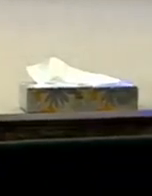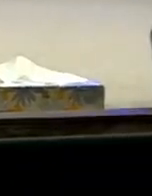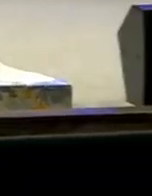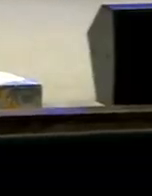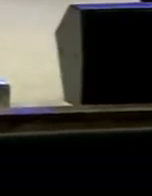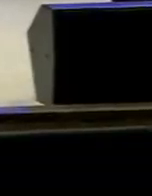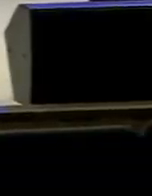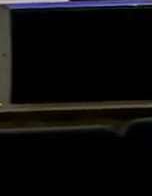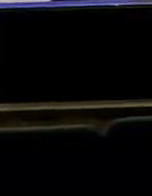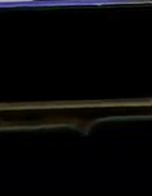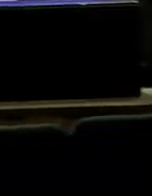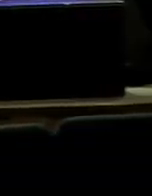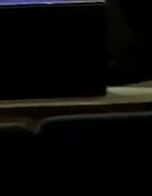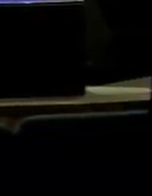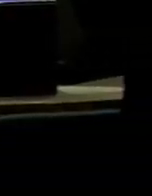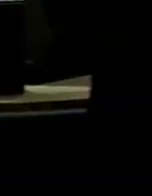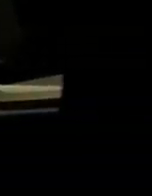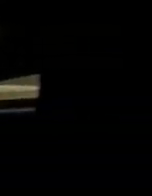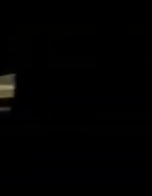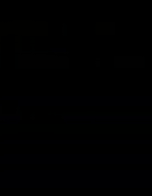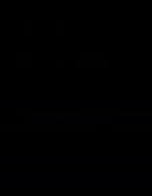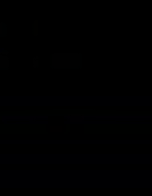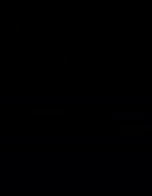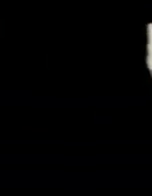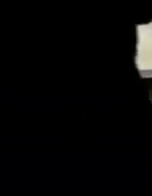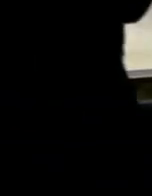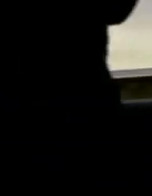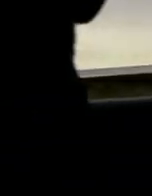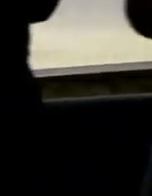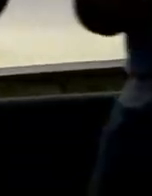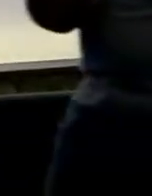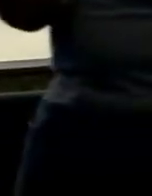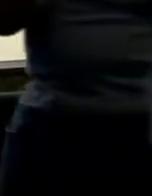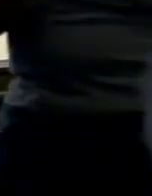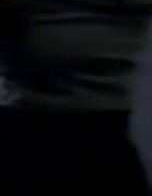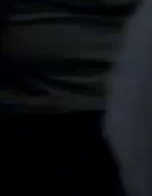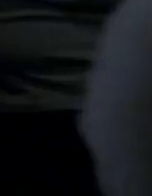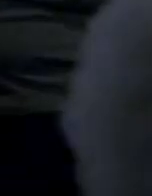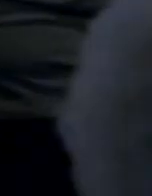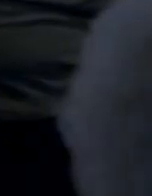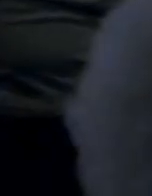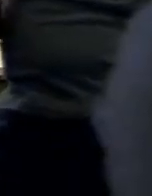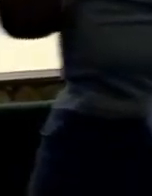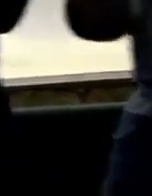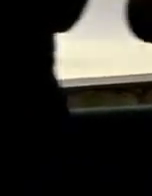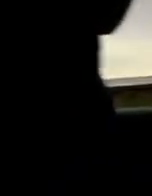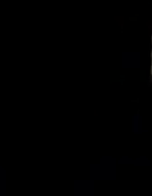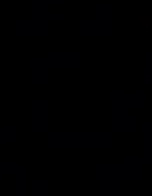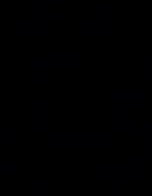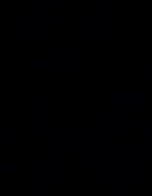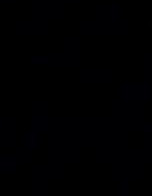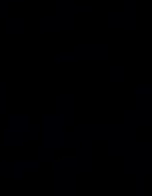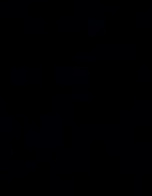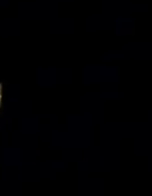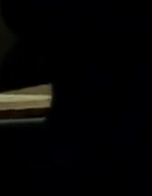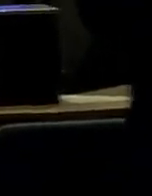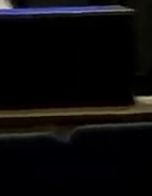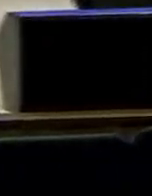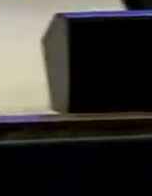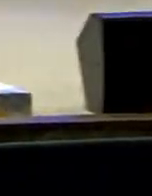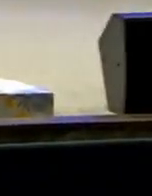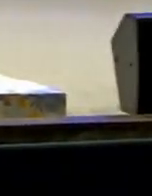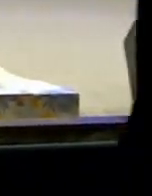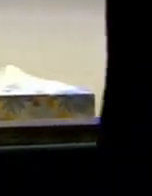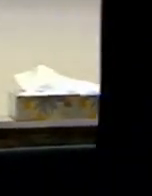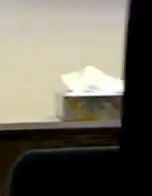good God. He's a good God. He's a good God. Hallelujah. Hallelujah. Oh,